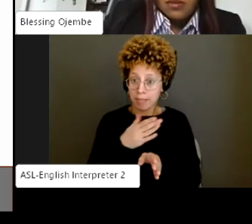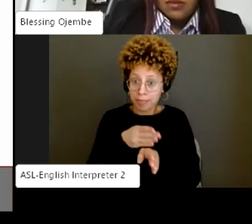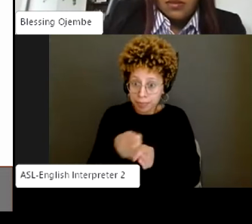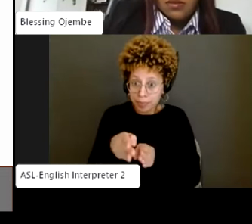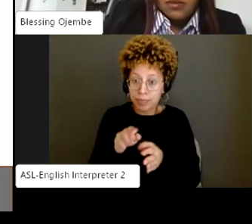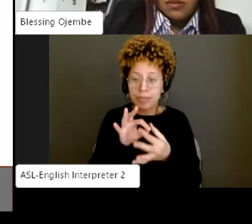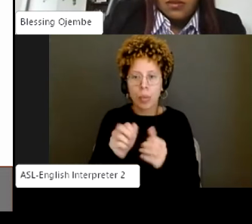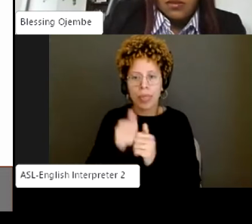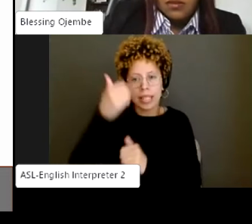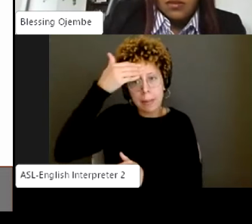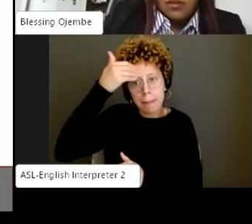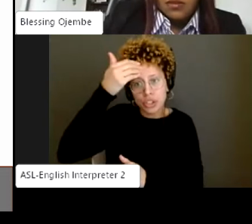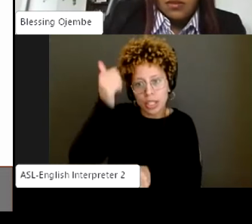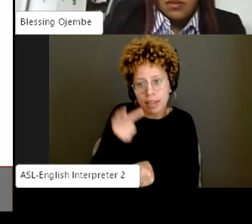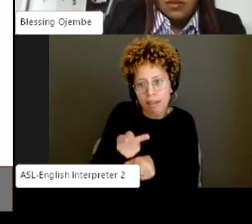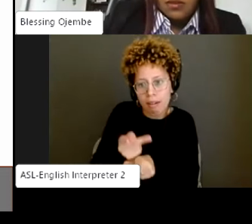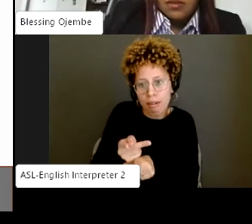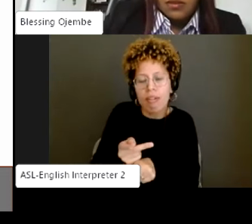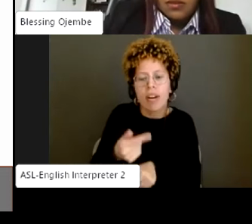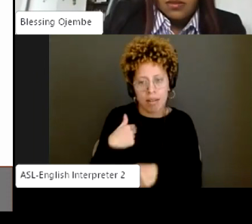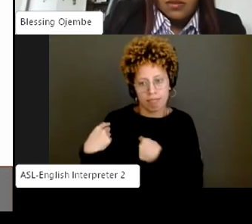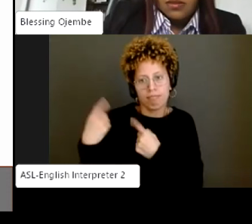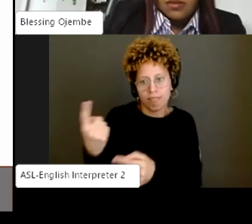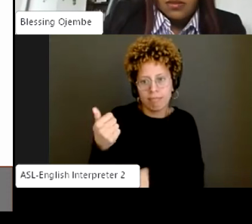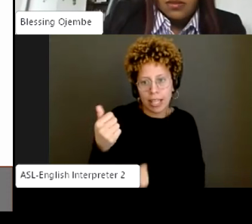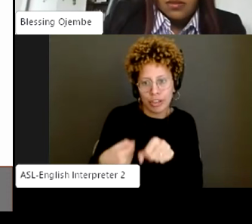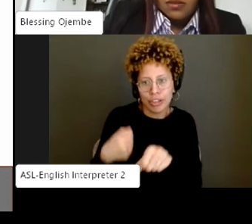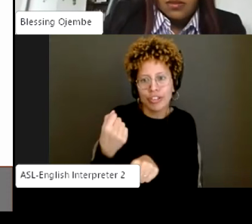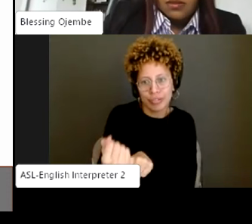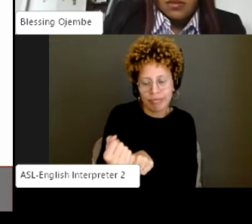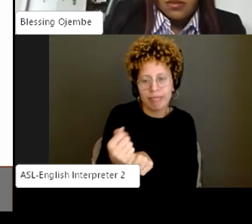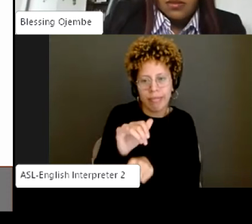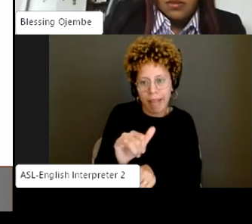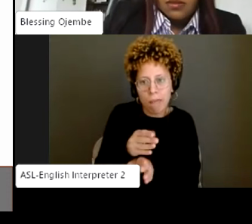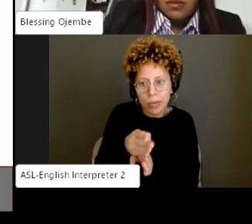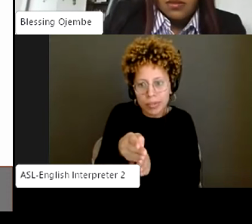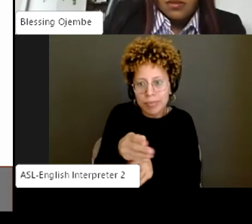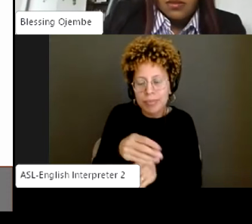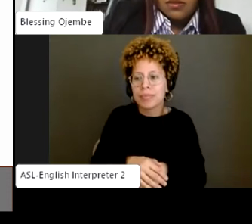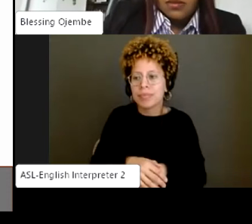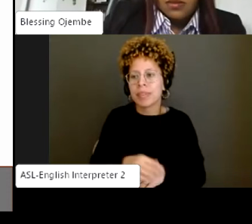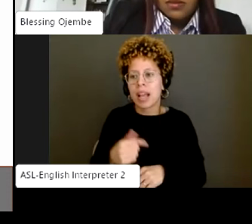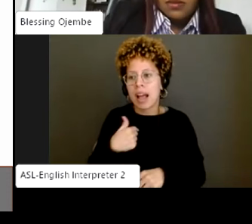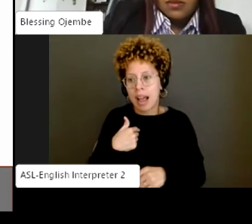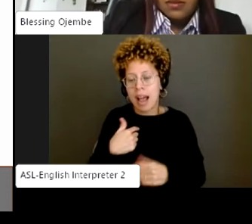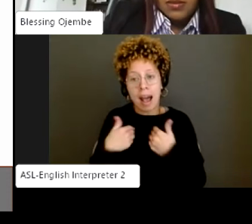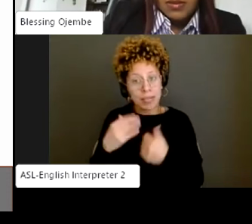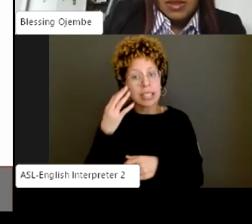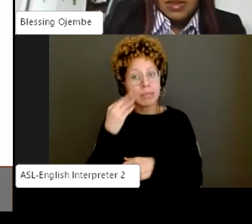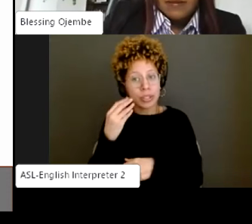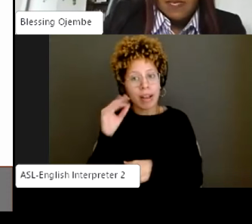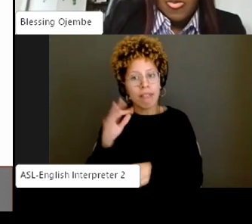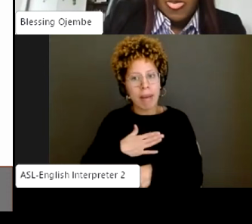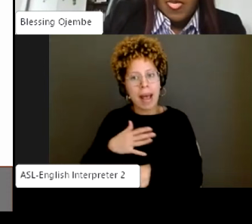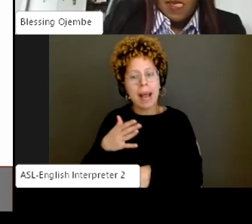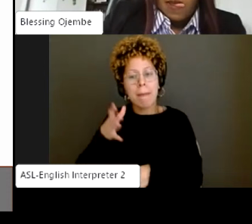dementia care, and I've been doing that for more than 10 years. And I have both lived experience of having my maternal